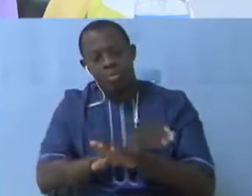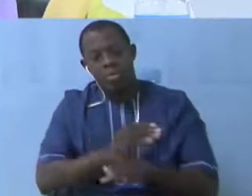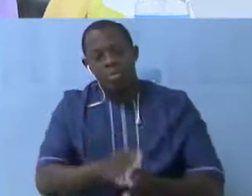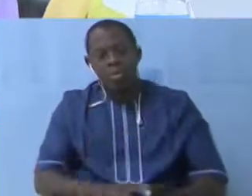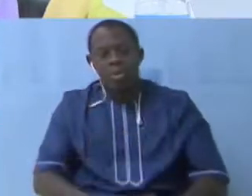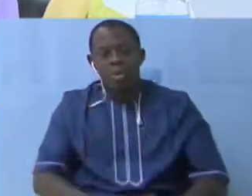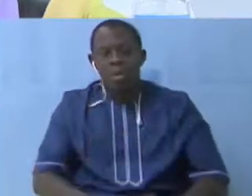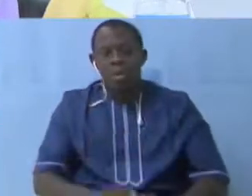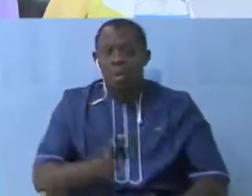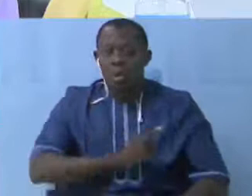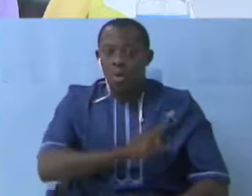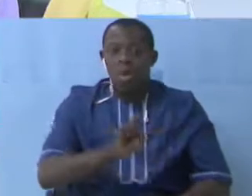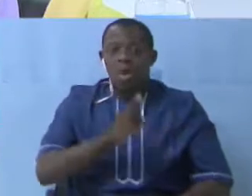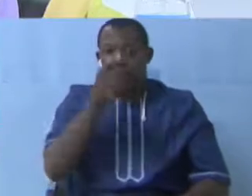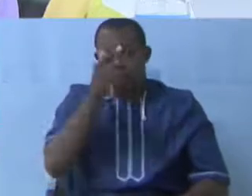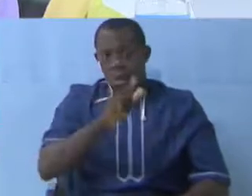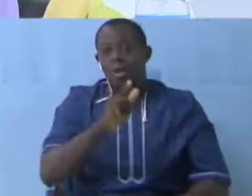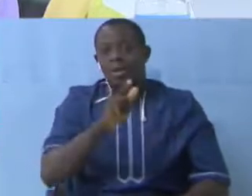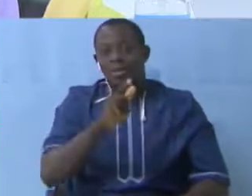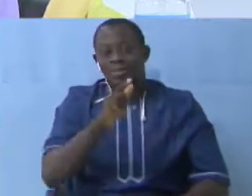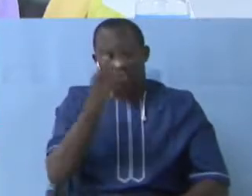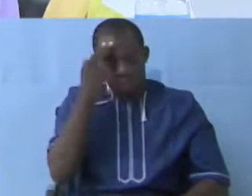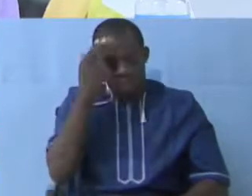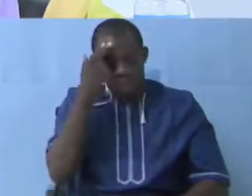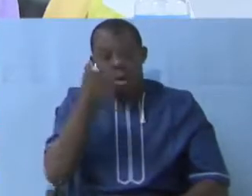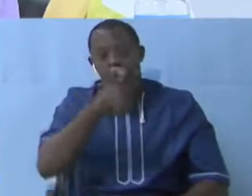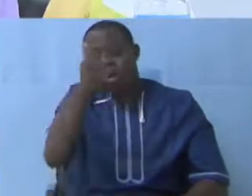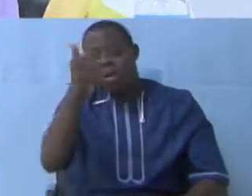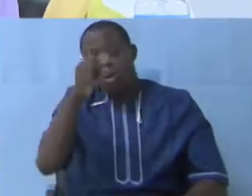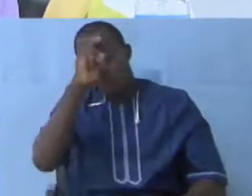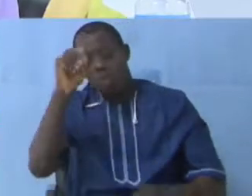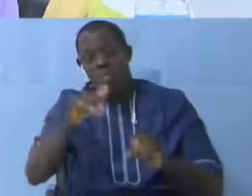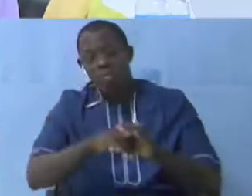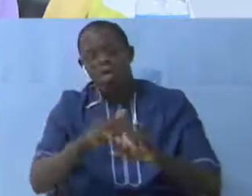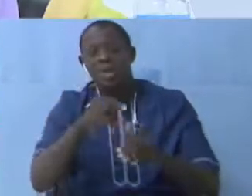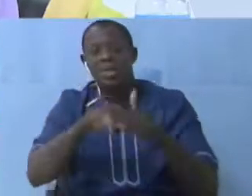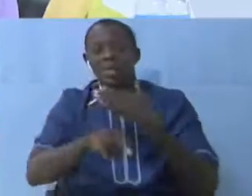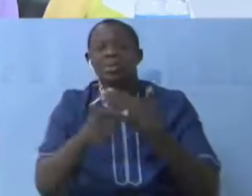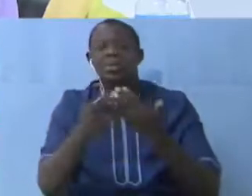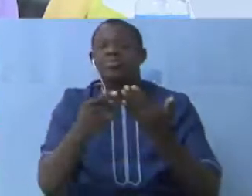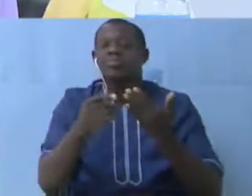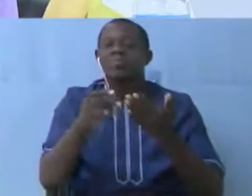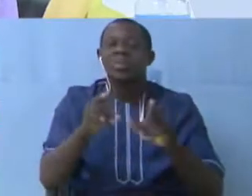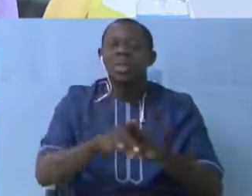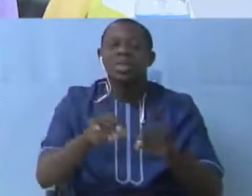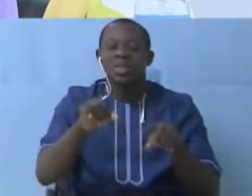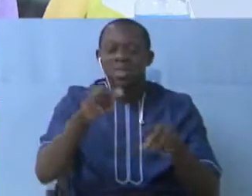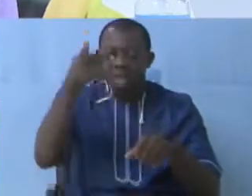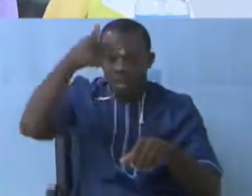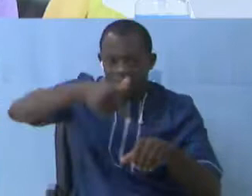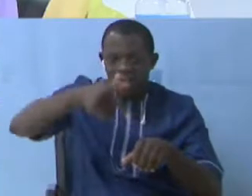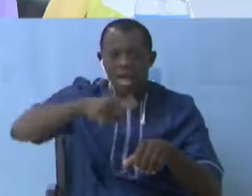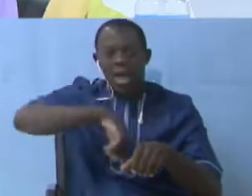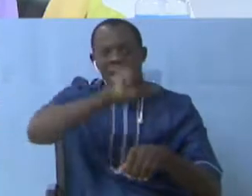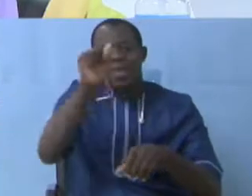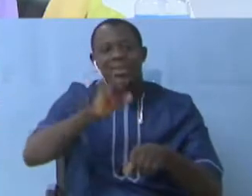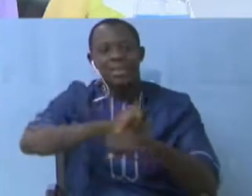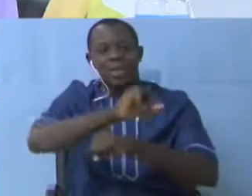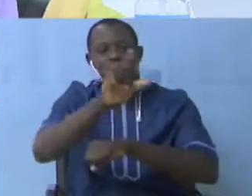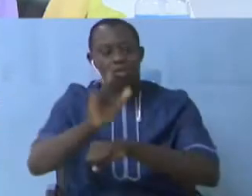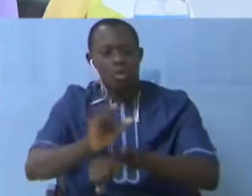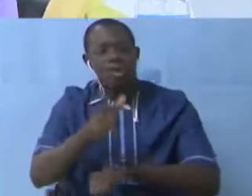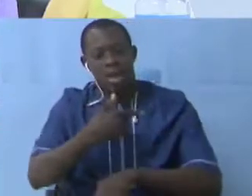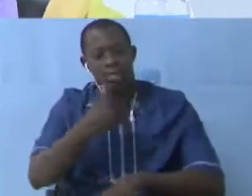also lucky that we know some of those colleagues in Nigeria, in Sierra Leone. Amoon nañ sax nag pour xam nag yeneen yi nga xam ne ay nawleem lañ nekk